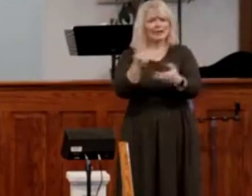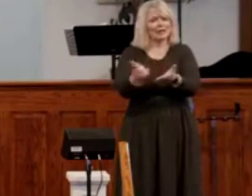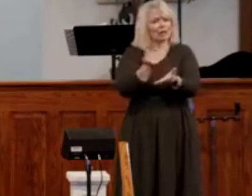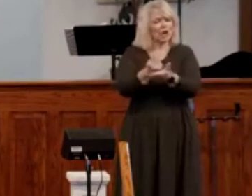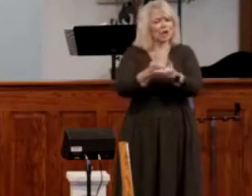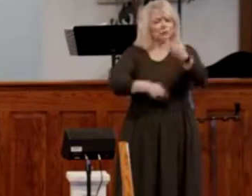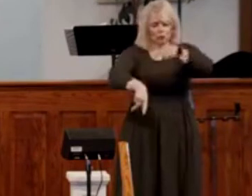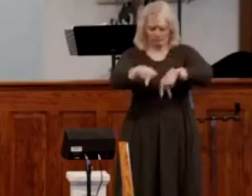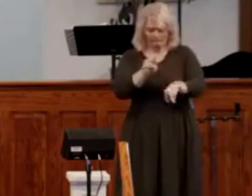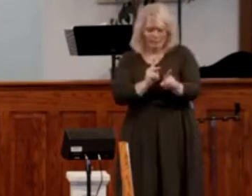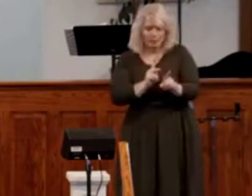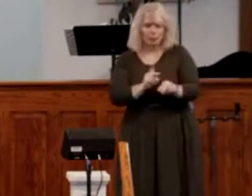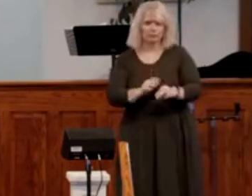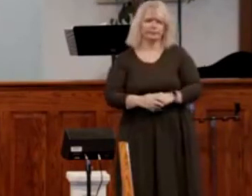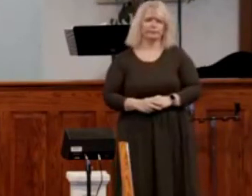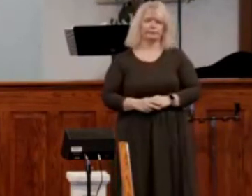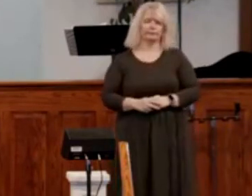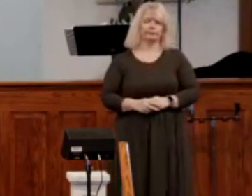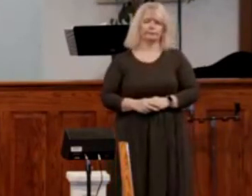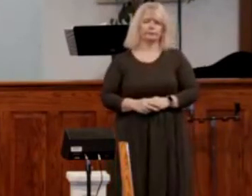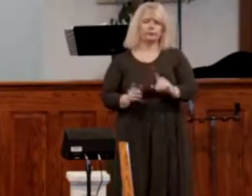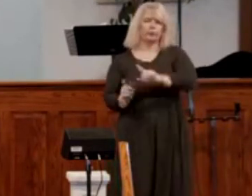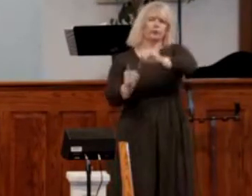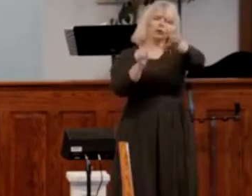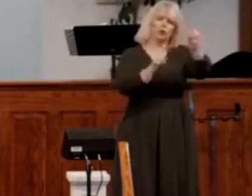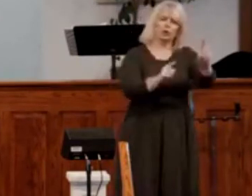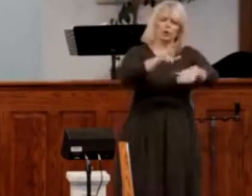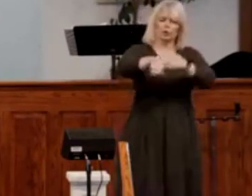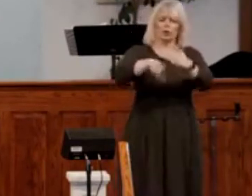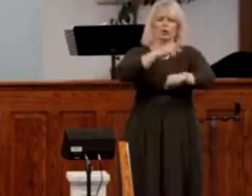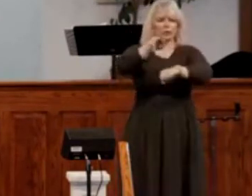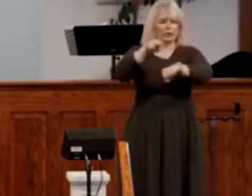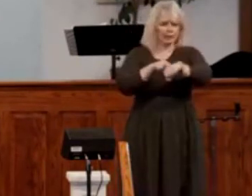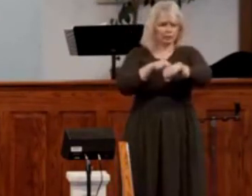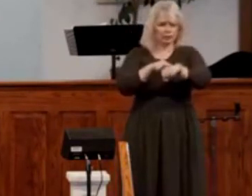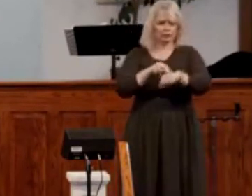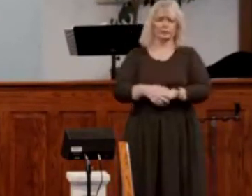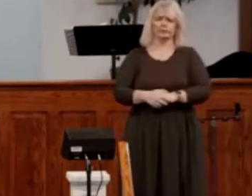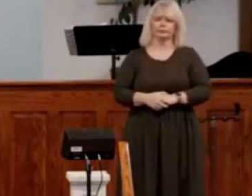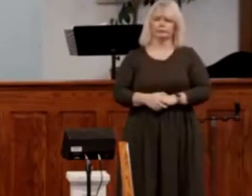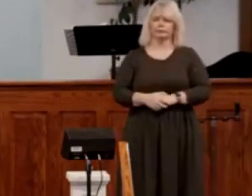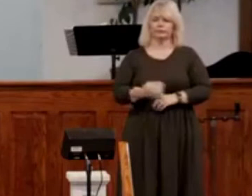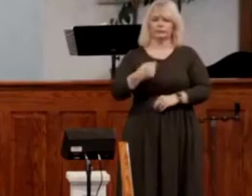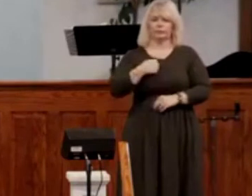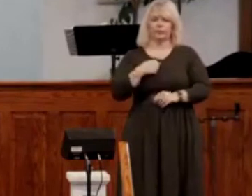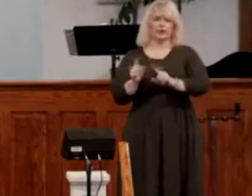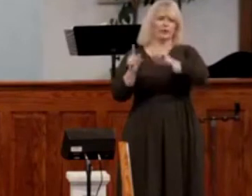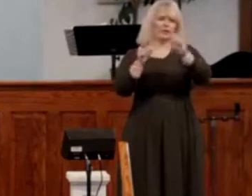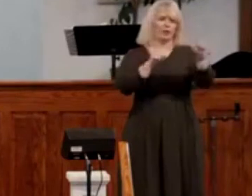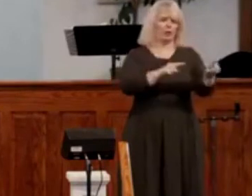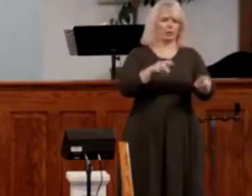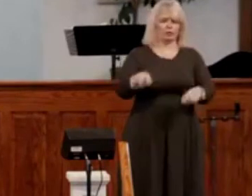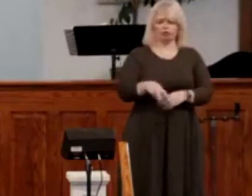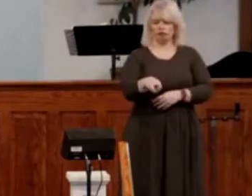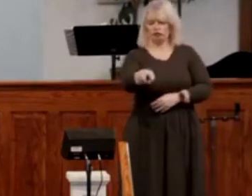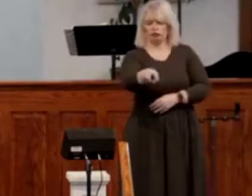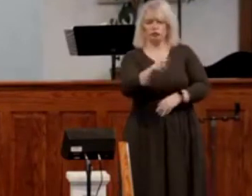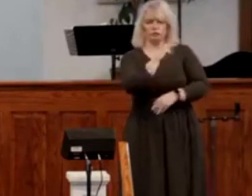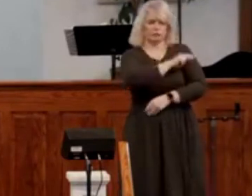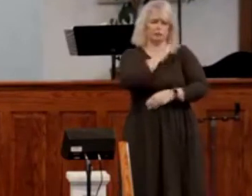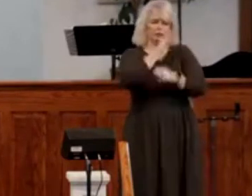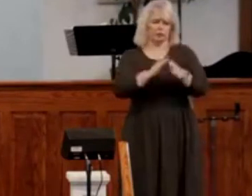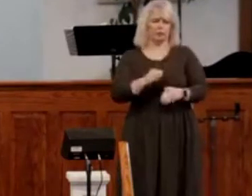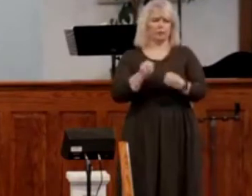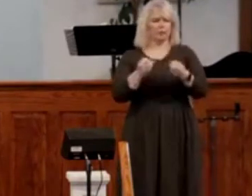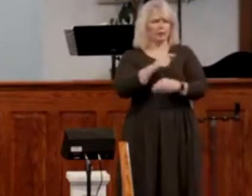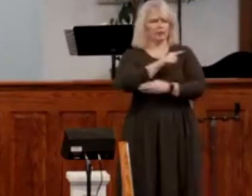people. And we're to go to all nations. Now, I've gone on several missions trips. I've gone overseas. Several of you